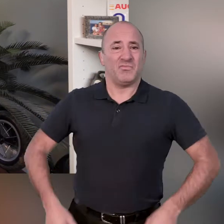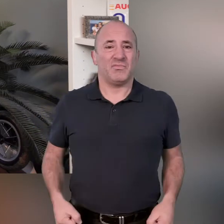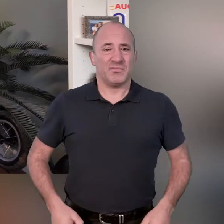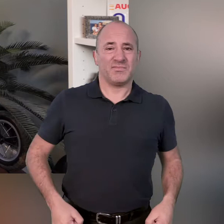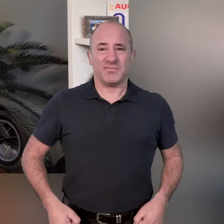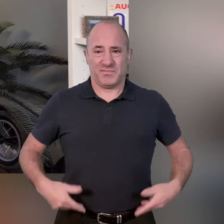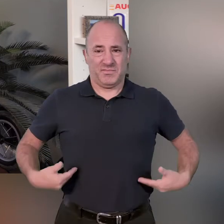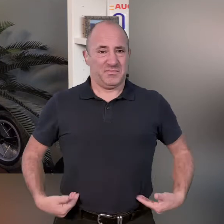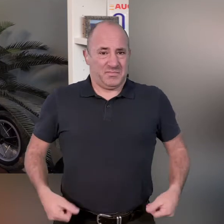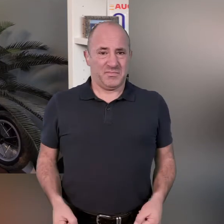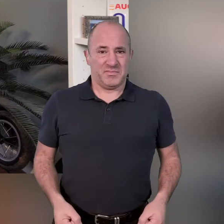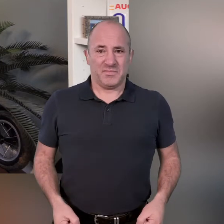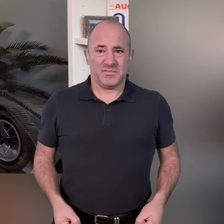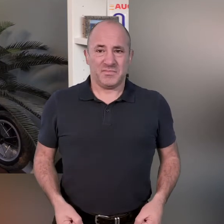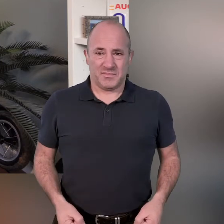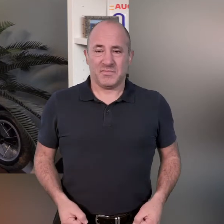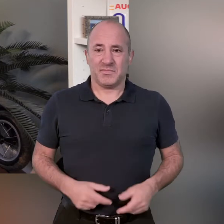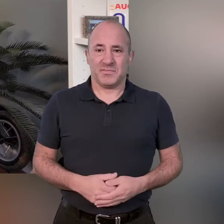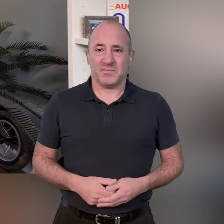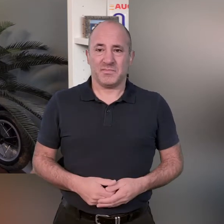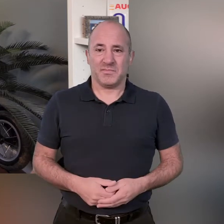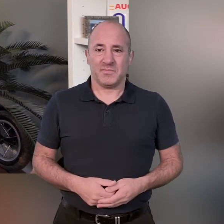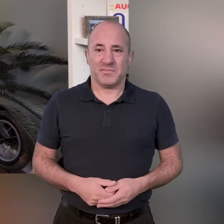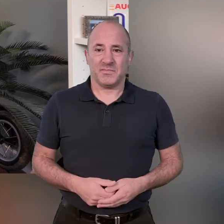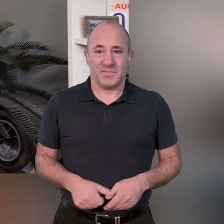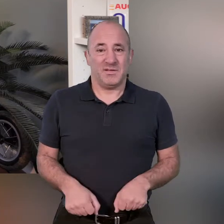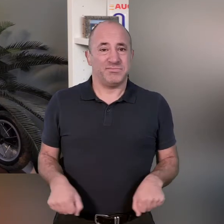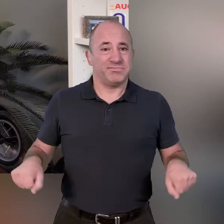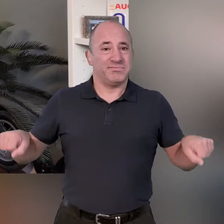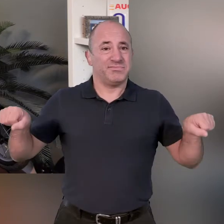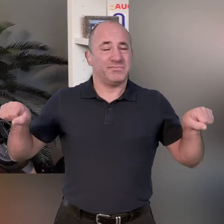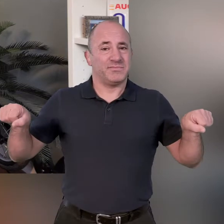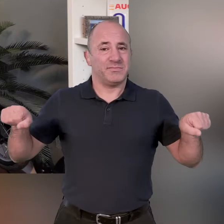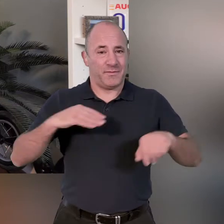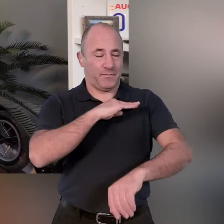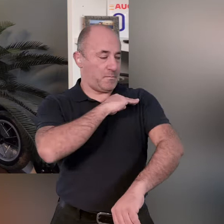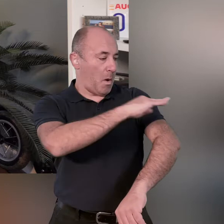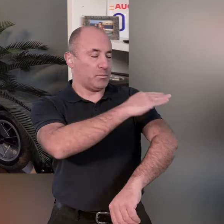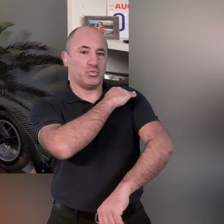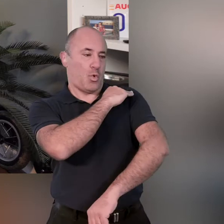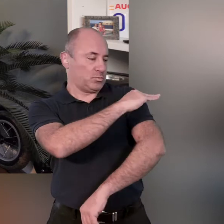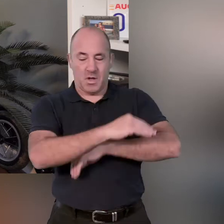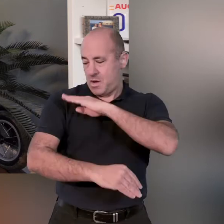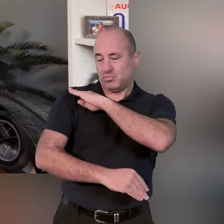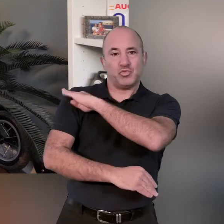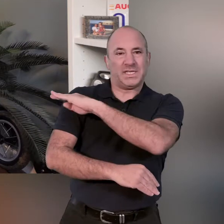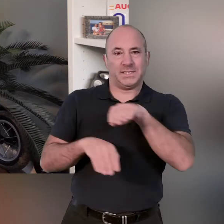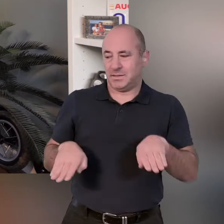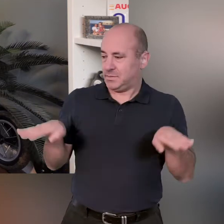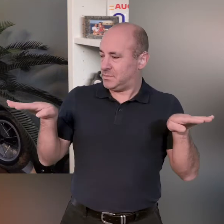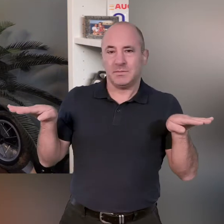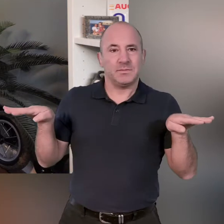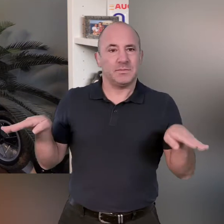arms by your side here with the weights down, and then raising up to the side so it's in line with your shoulders, and then back down